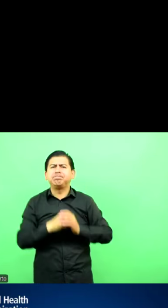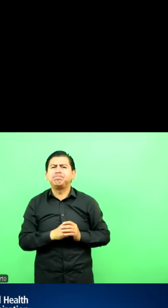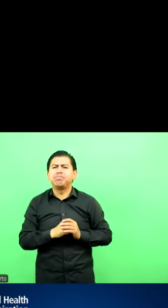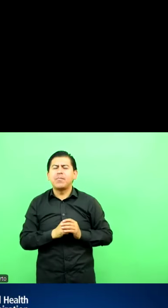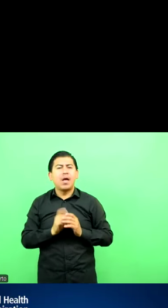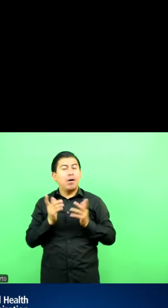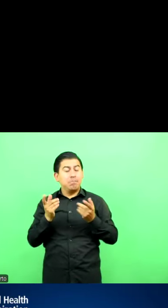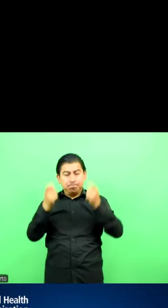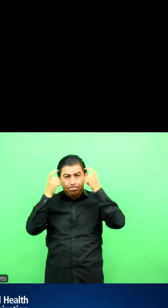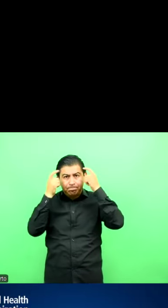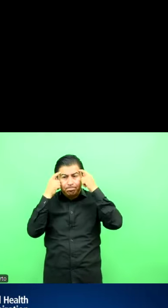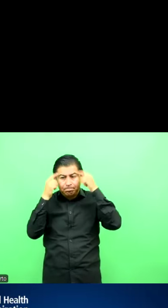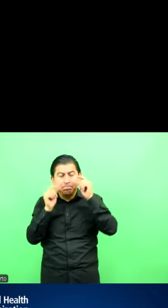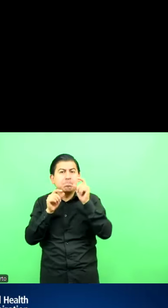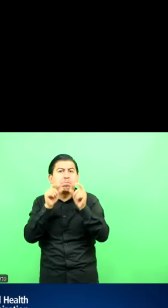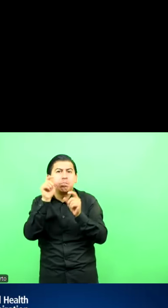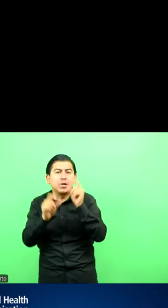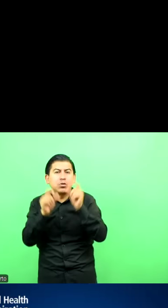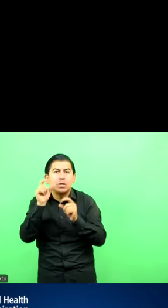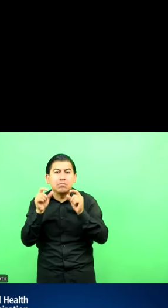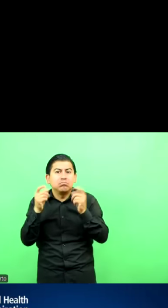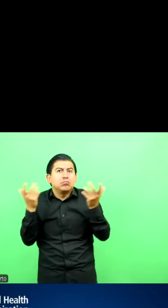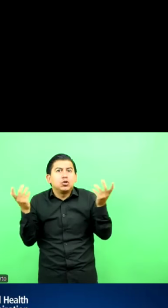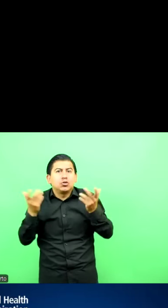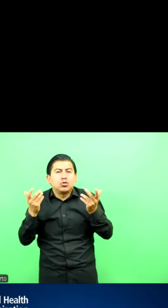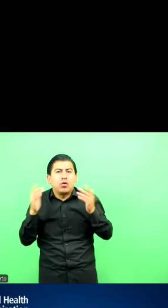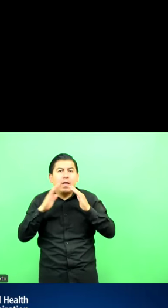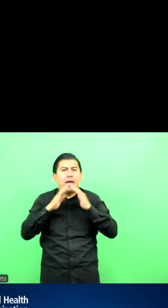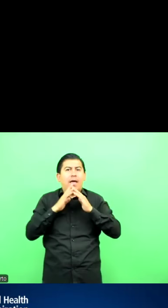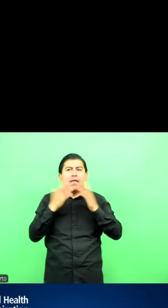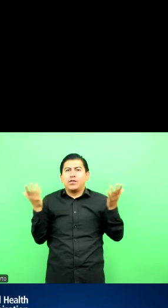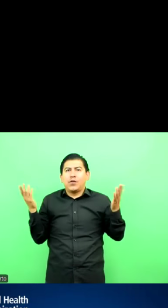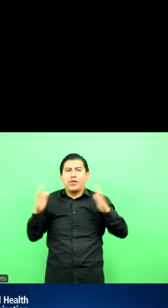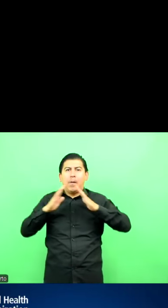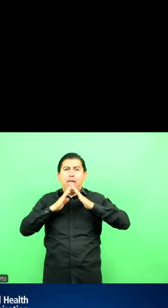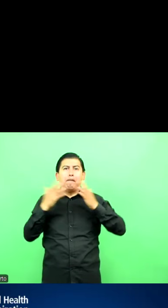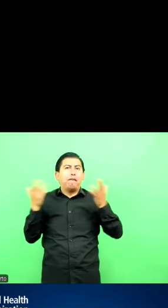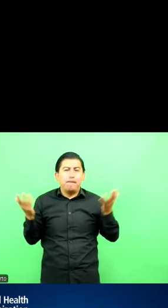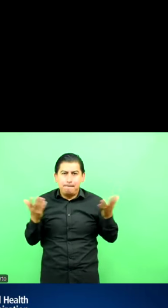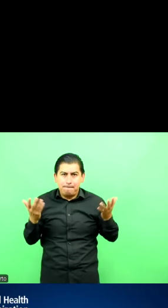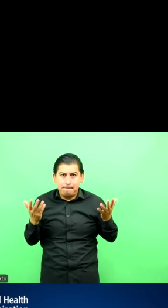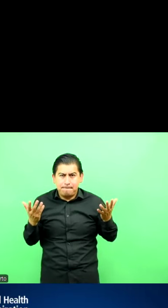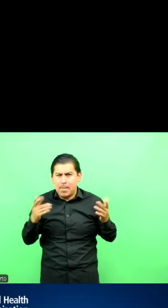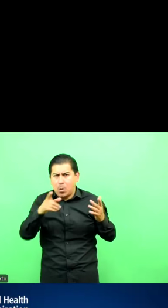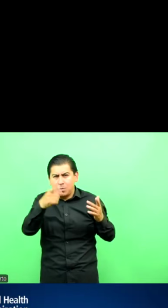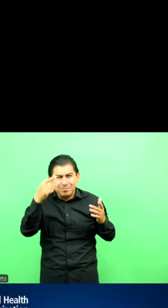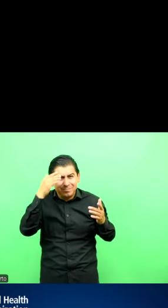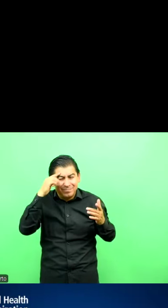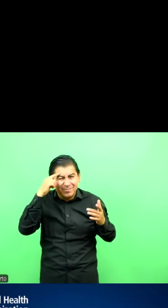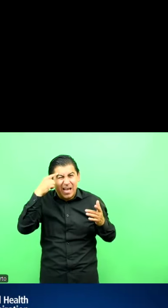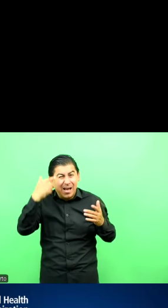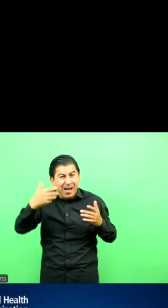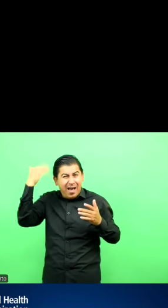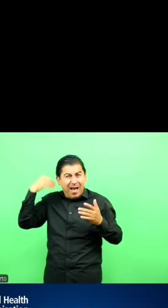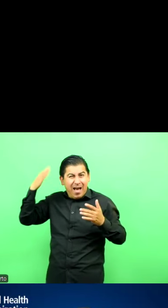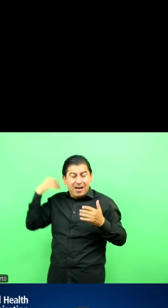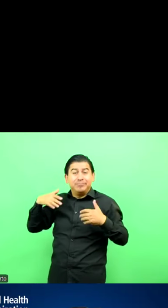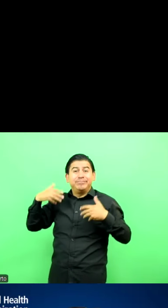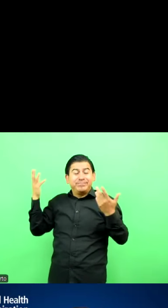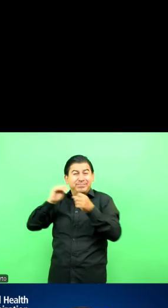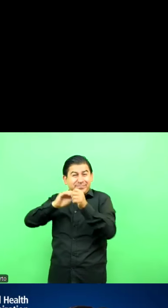then the pandemic actually hit the world against all these existing risks. And then